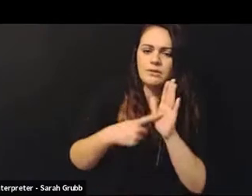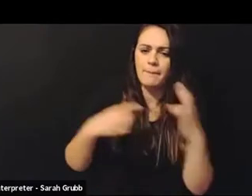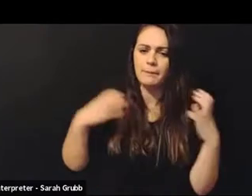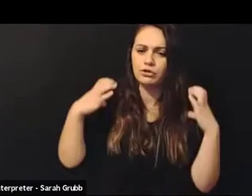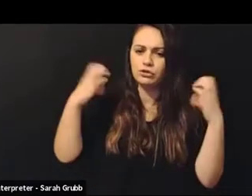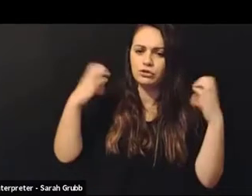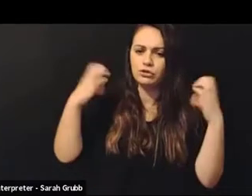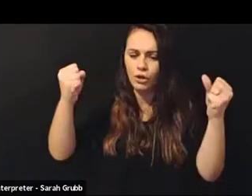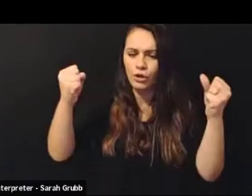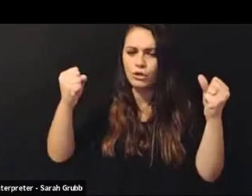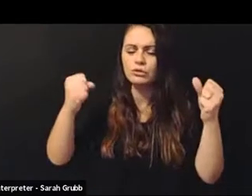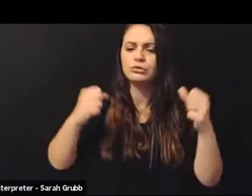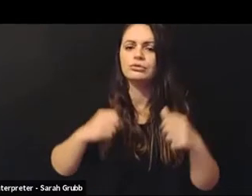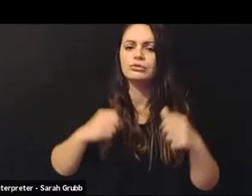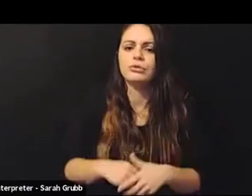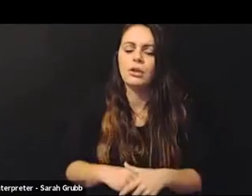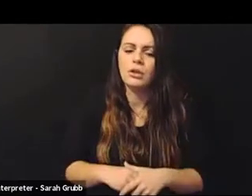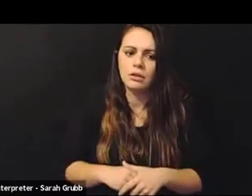thinking about